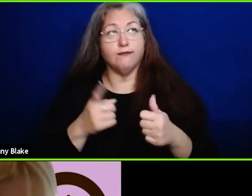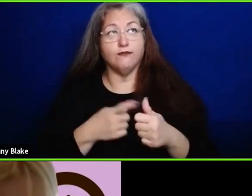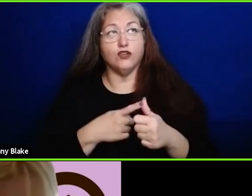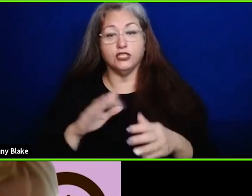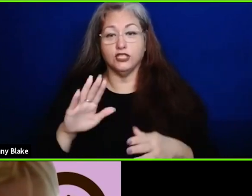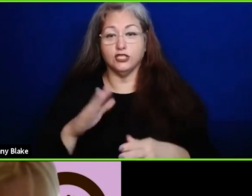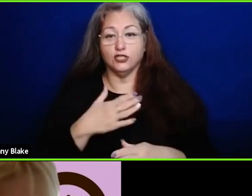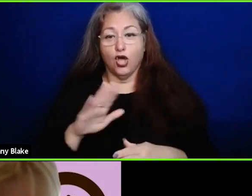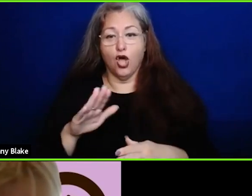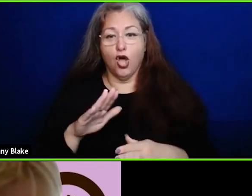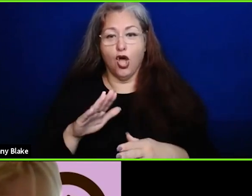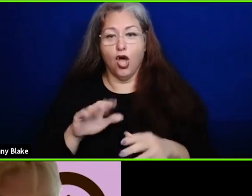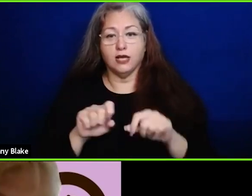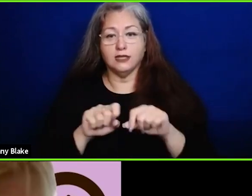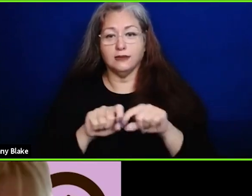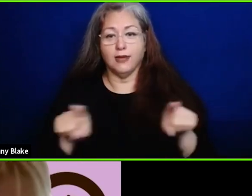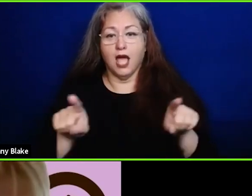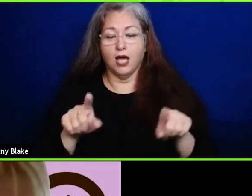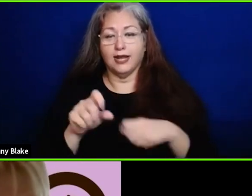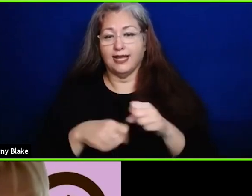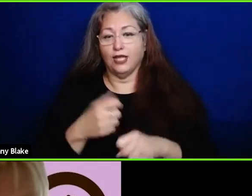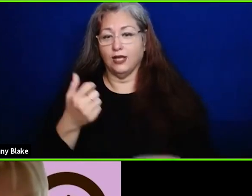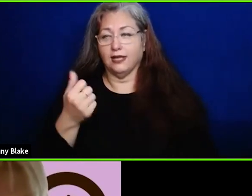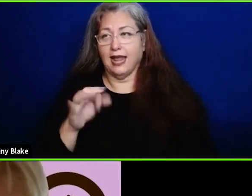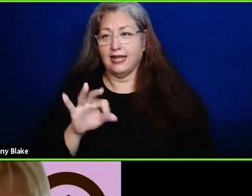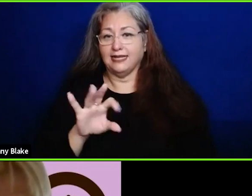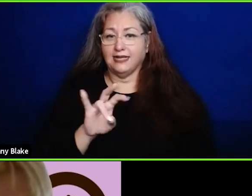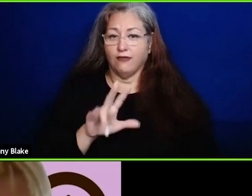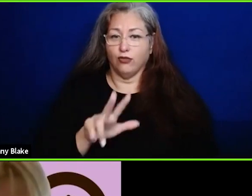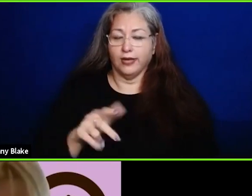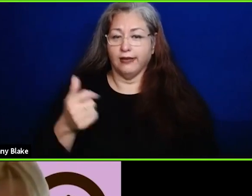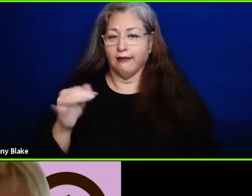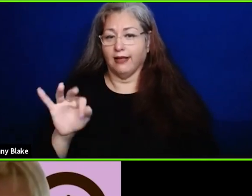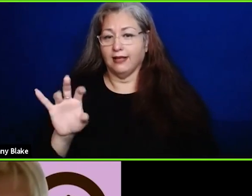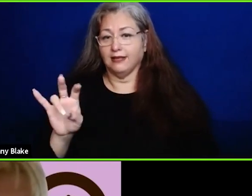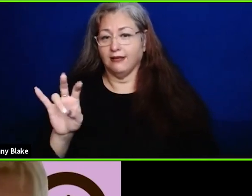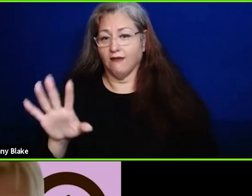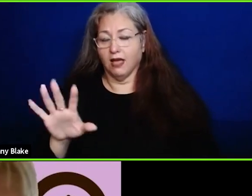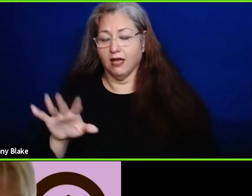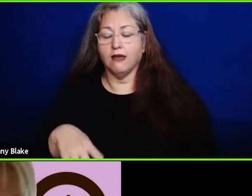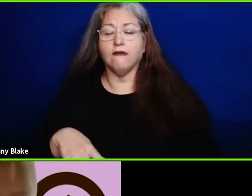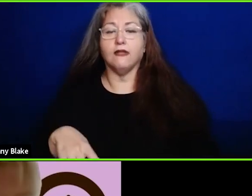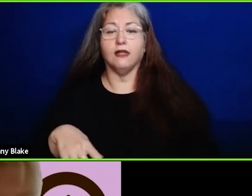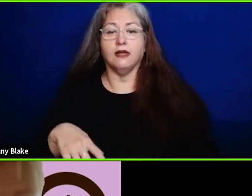songs came out in 73 and 75,